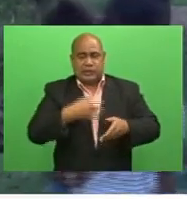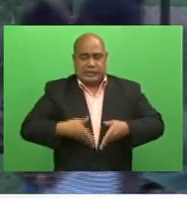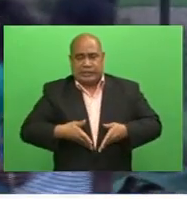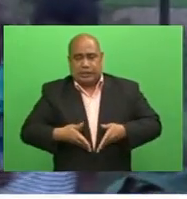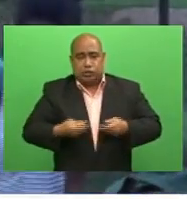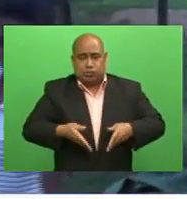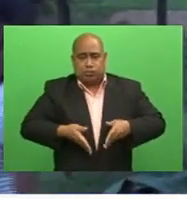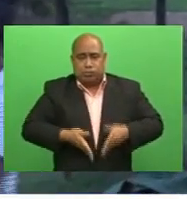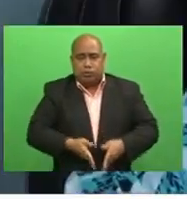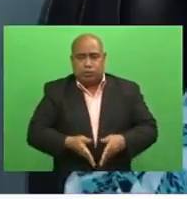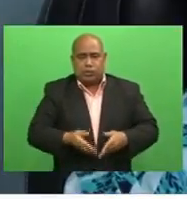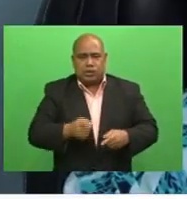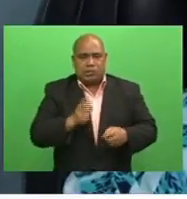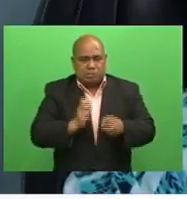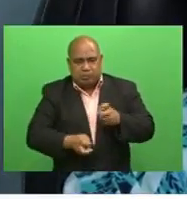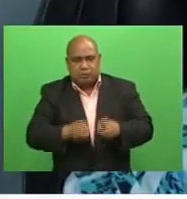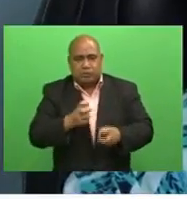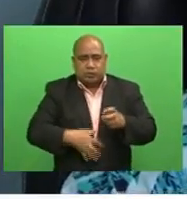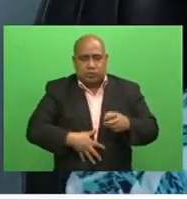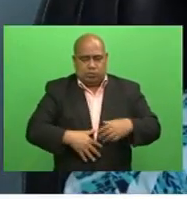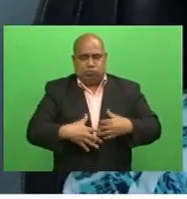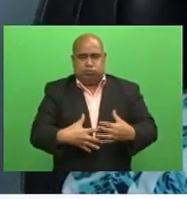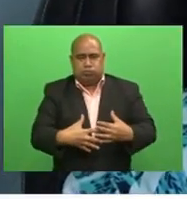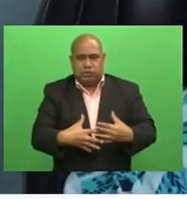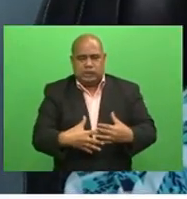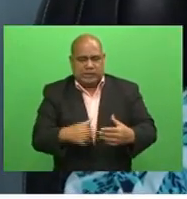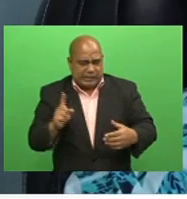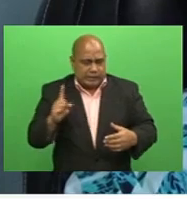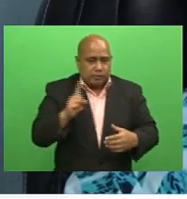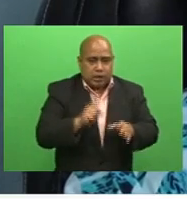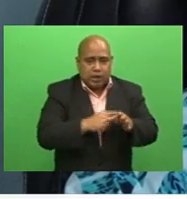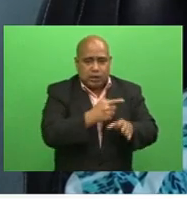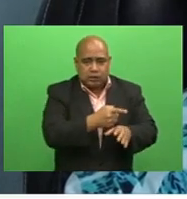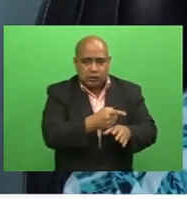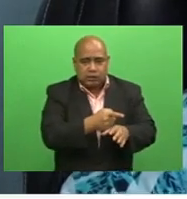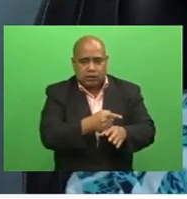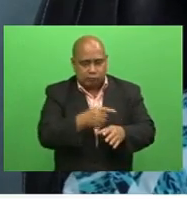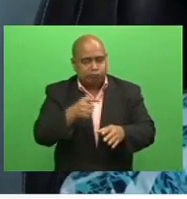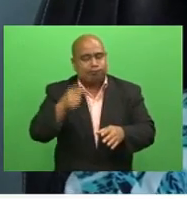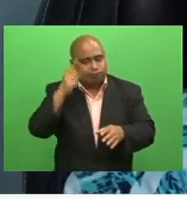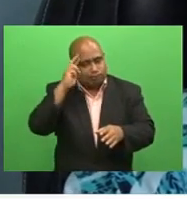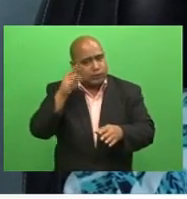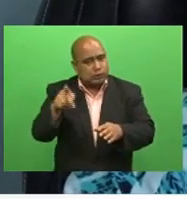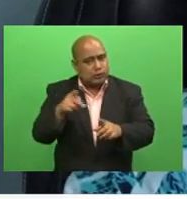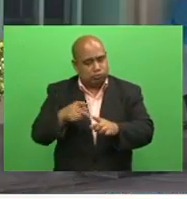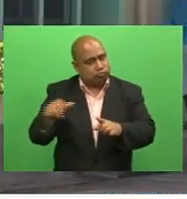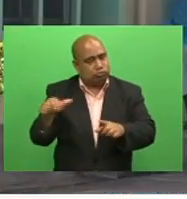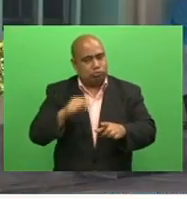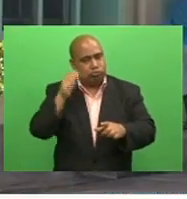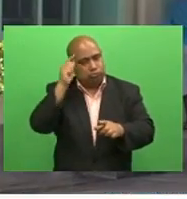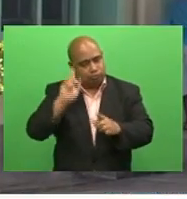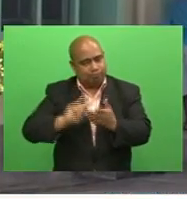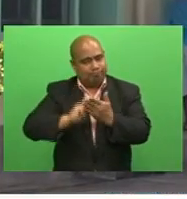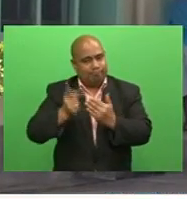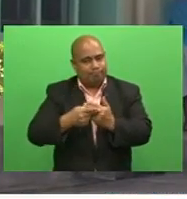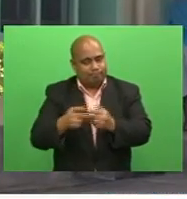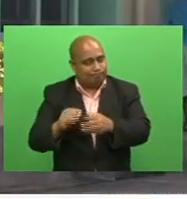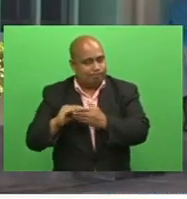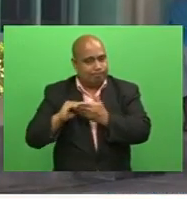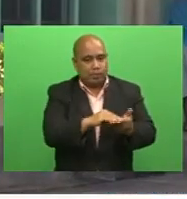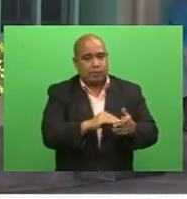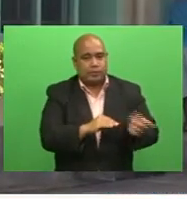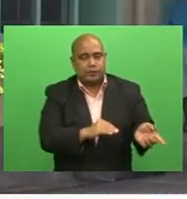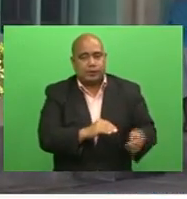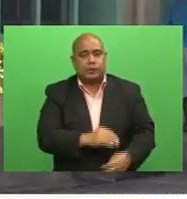complications in delivery, and so that's one of the reasons that this program came about. It was found that some of